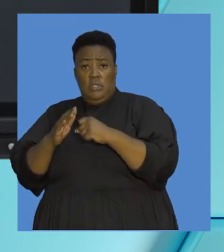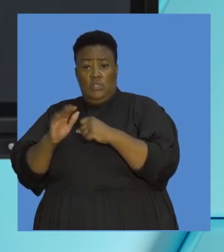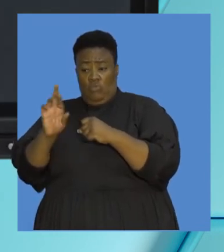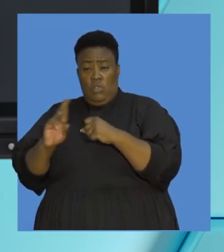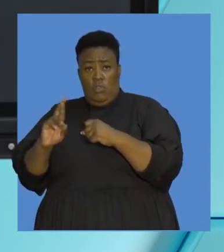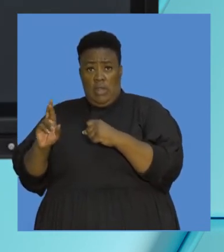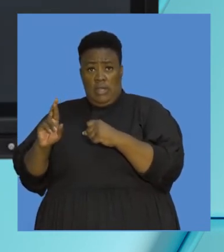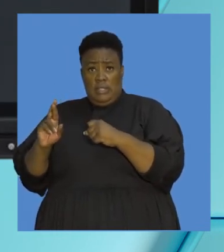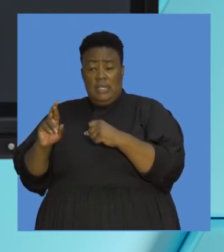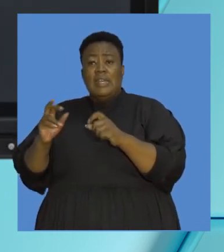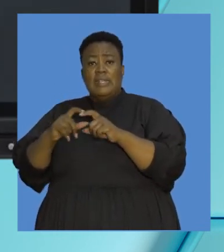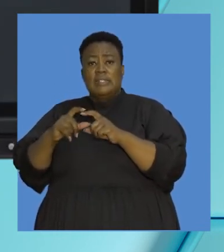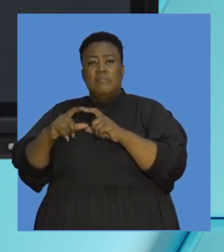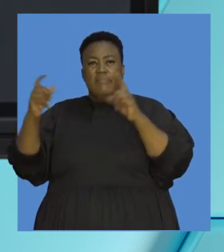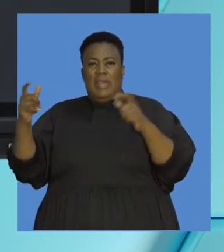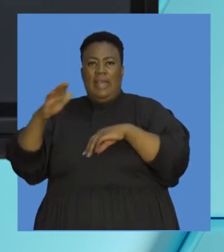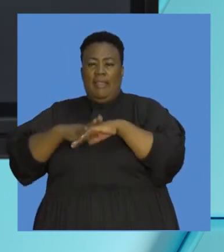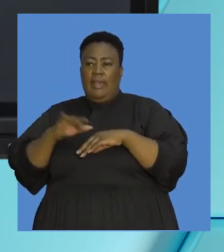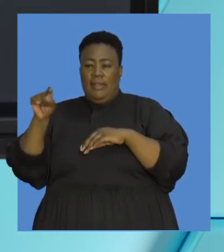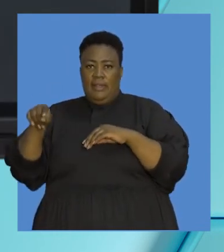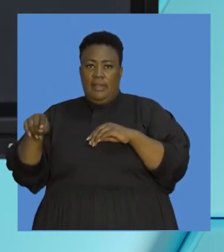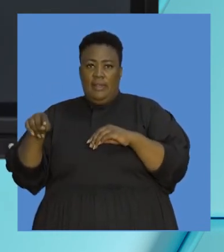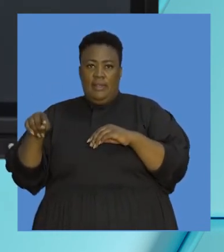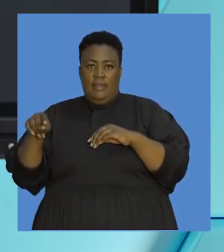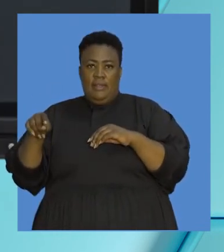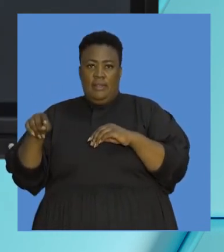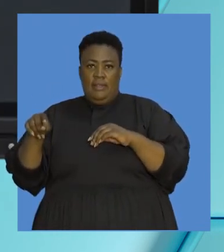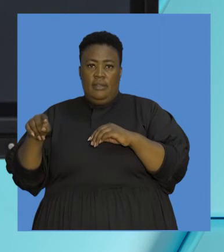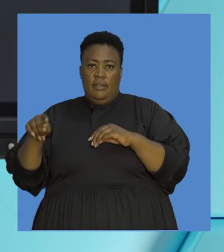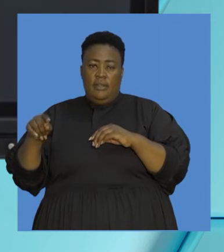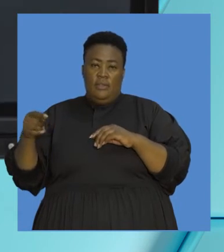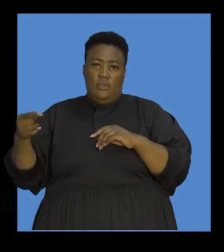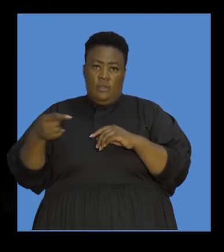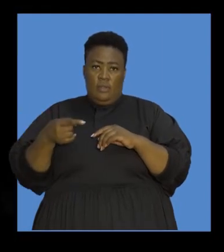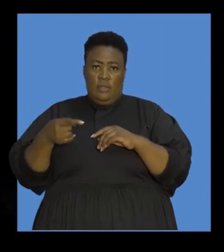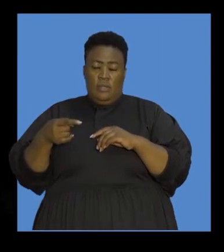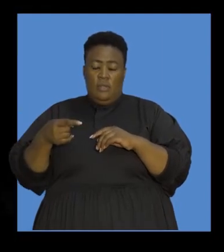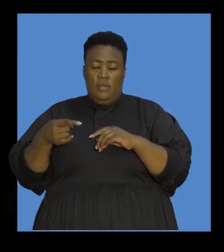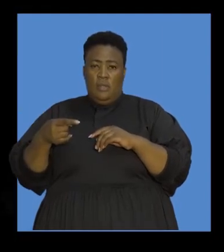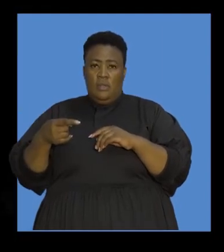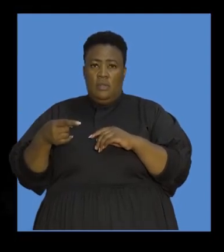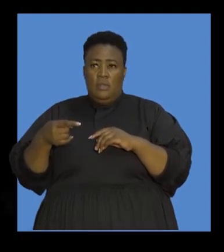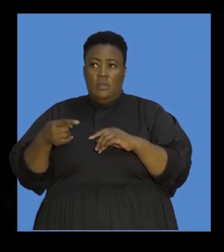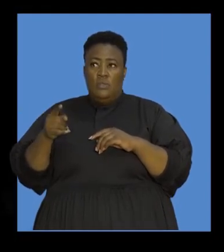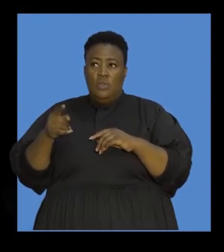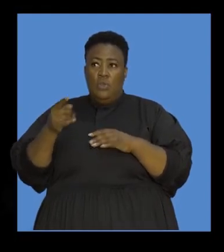They are unbalanced, so it can accelerate to the right now. When we draw our free body